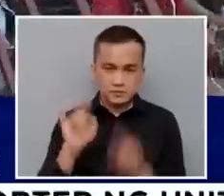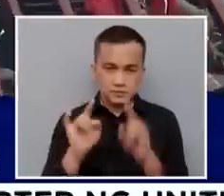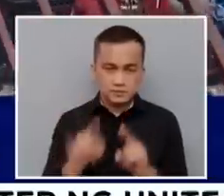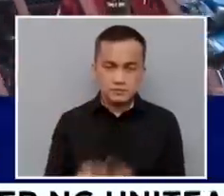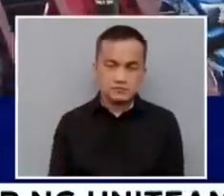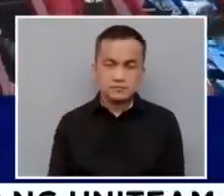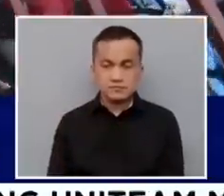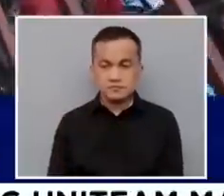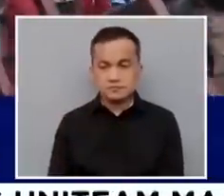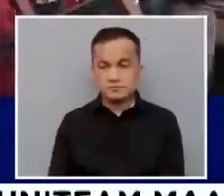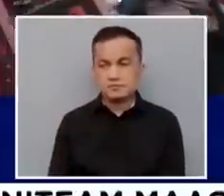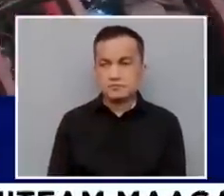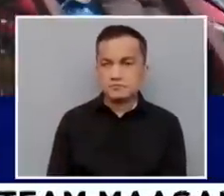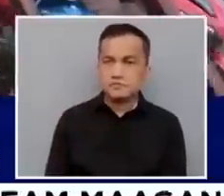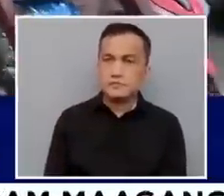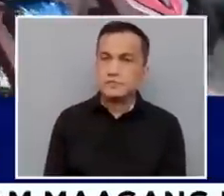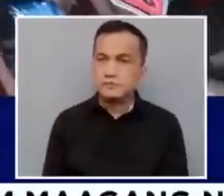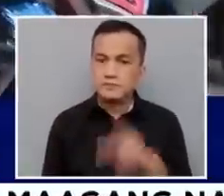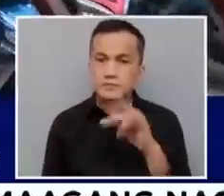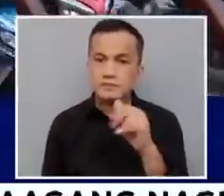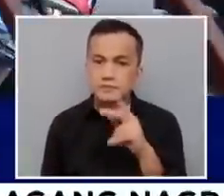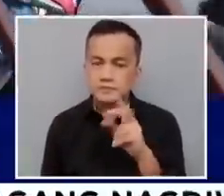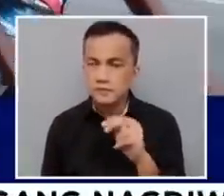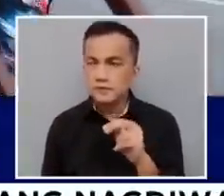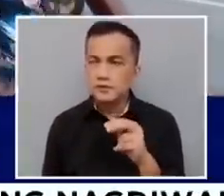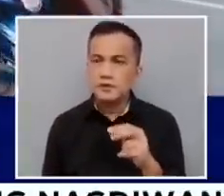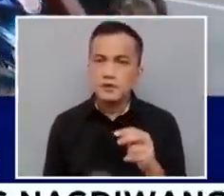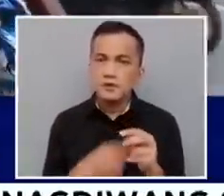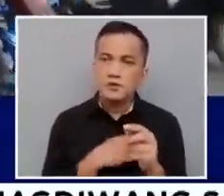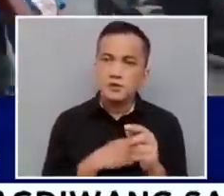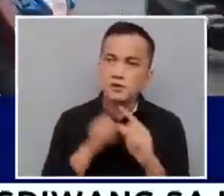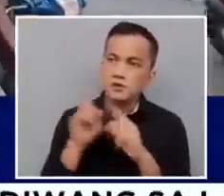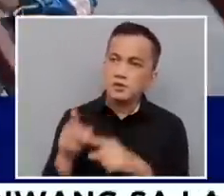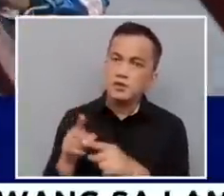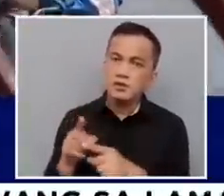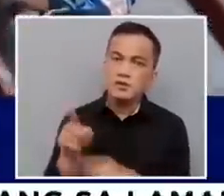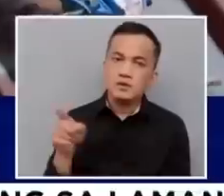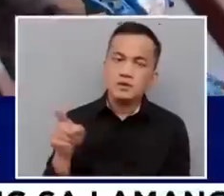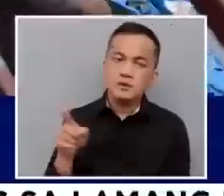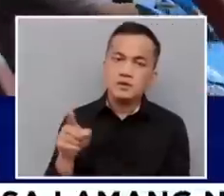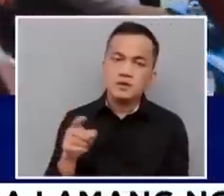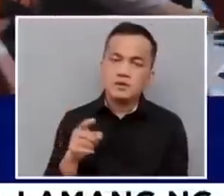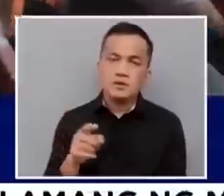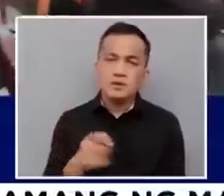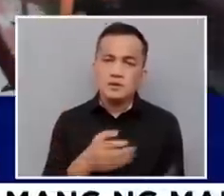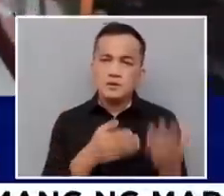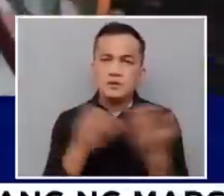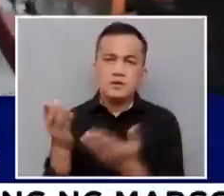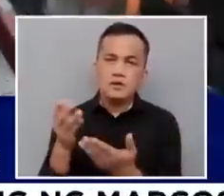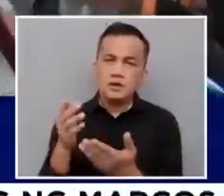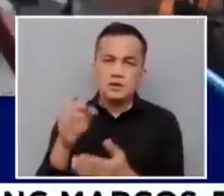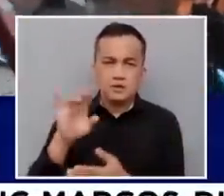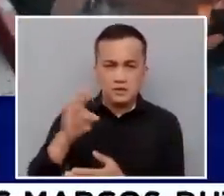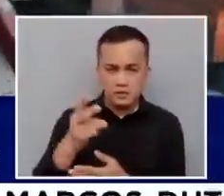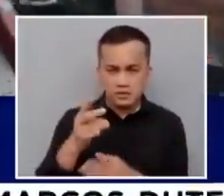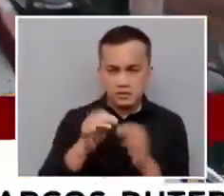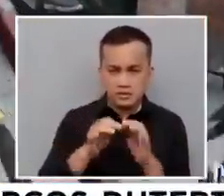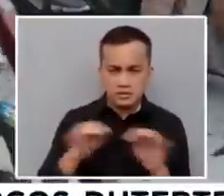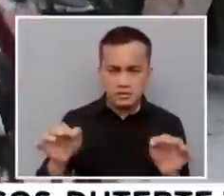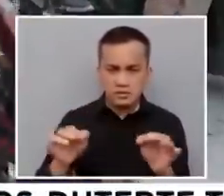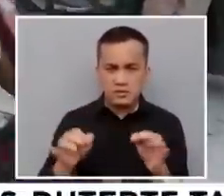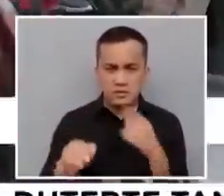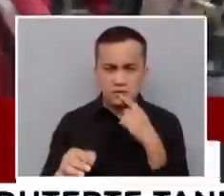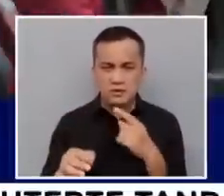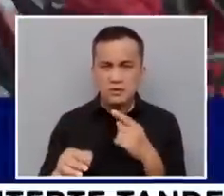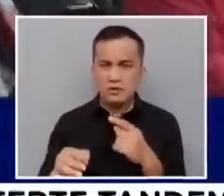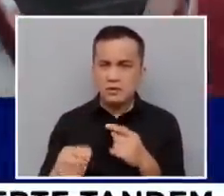Actually, Karen, we were present live and we were present. We were brought to the 7th floor and we witnessed the